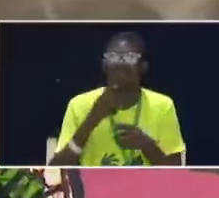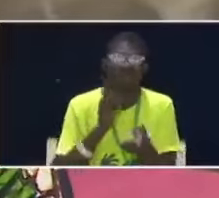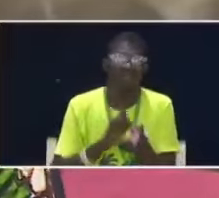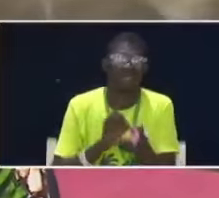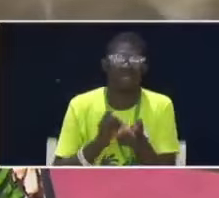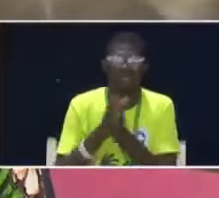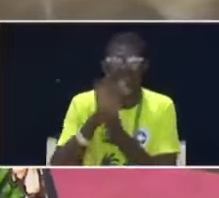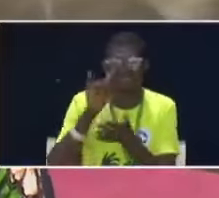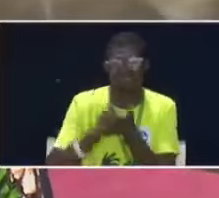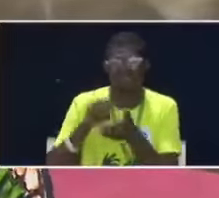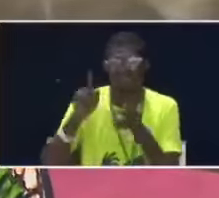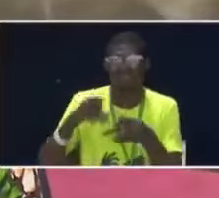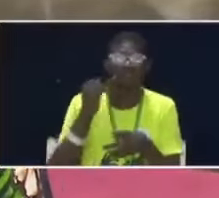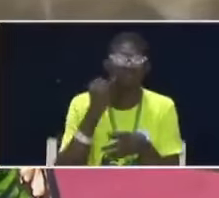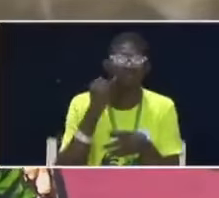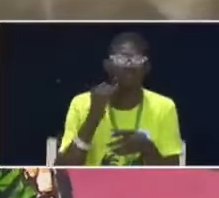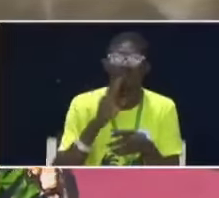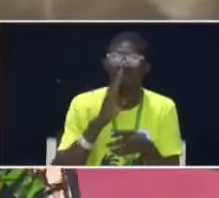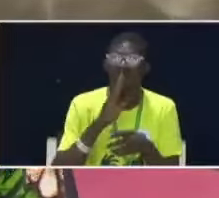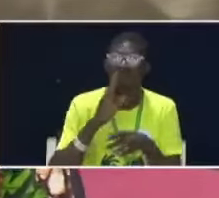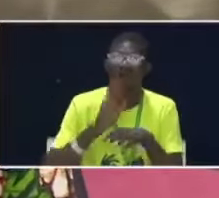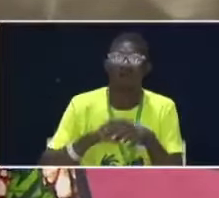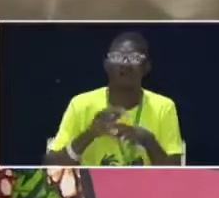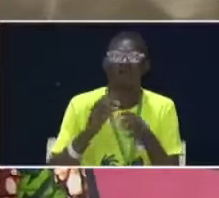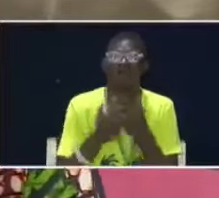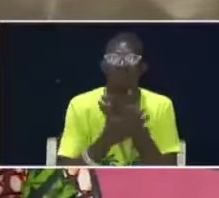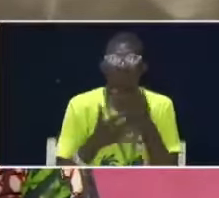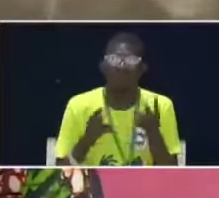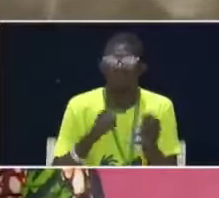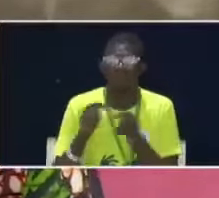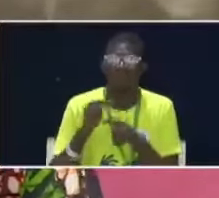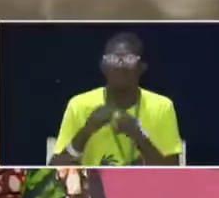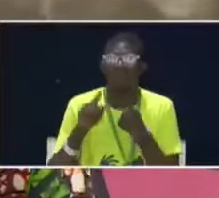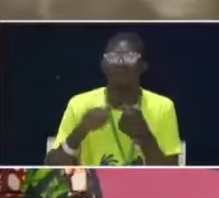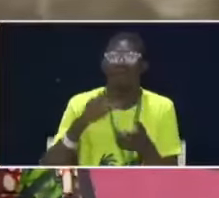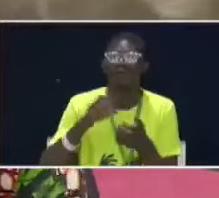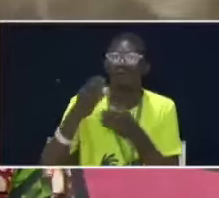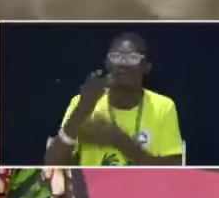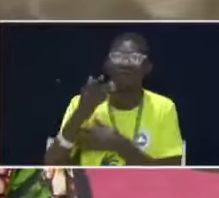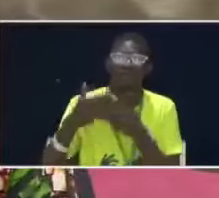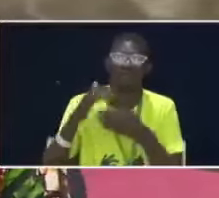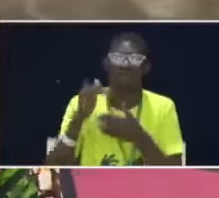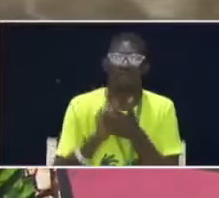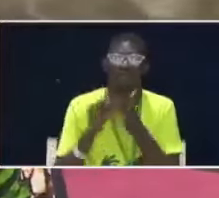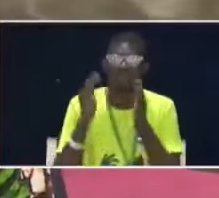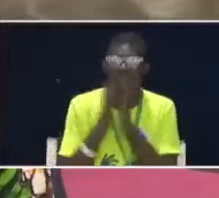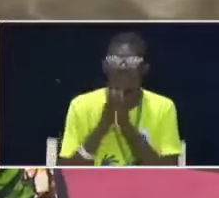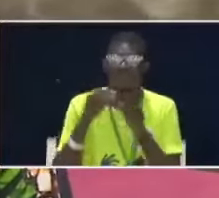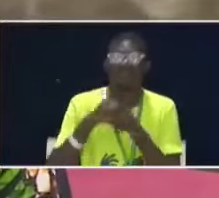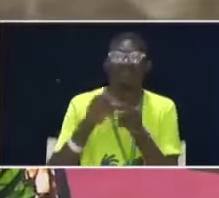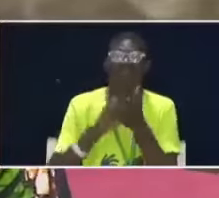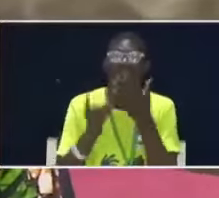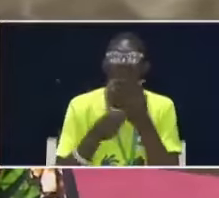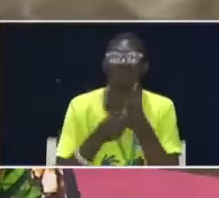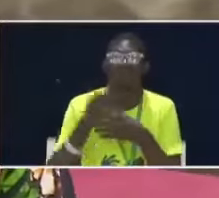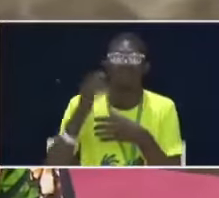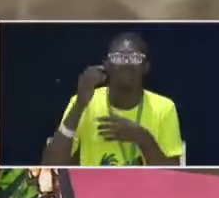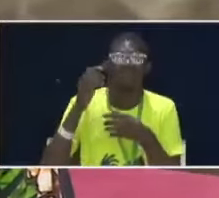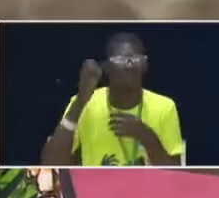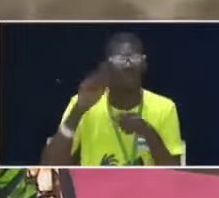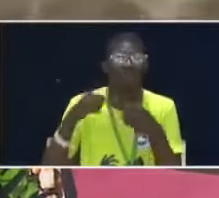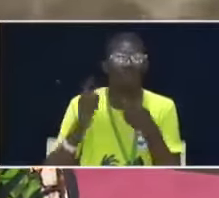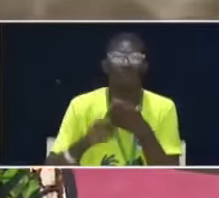me, this person should be on blood transmission. But to the glory of God, after that prayer in December, he went back